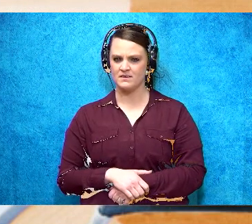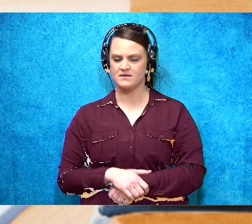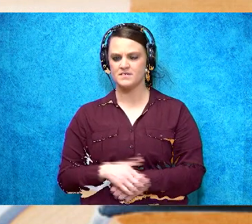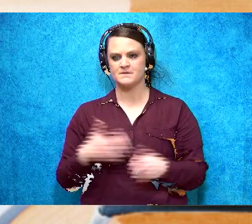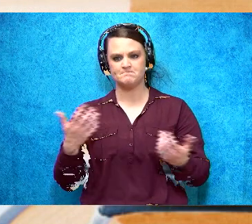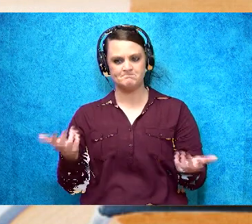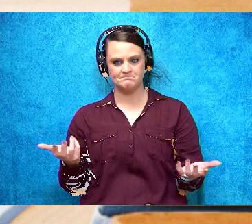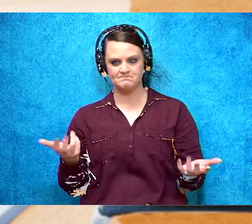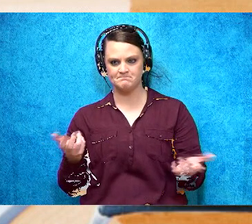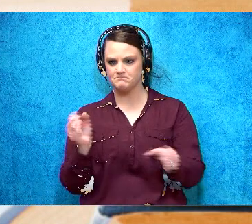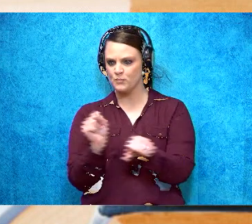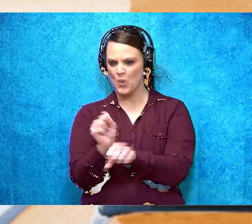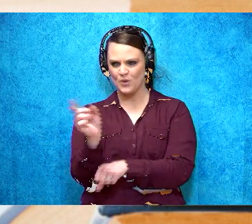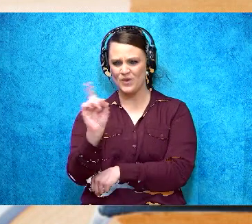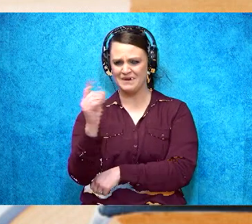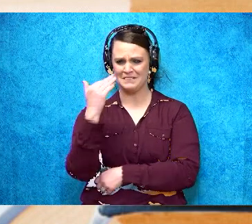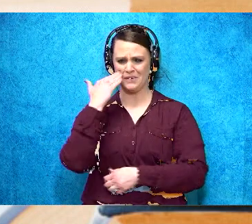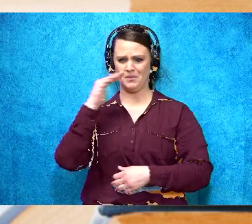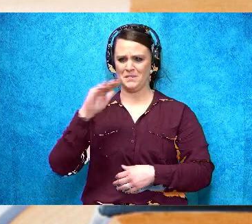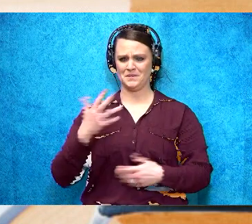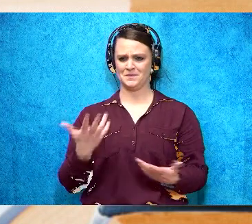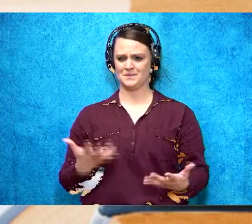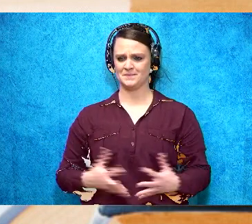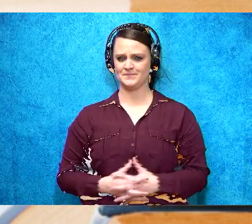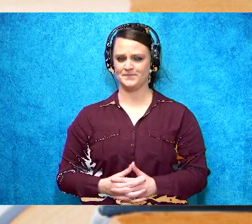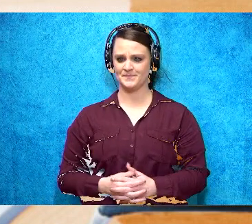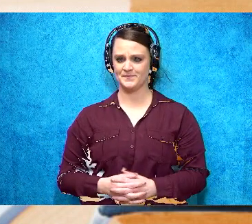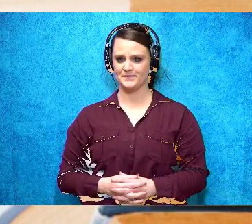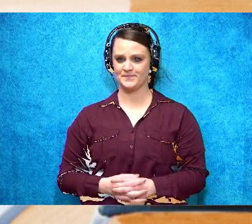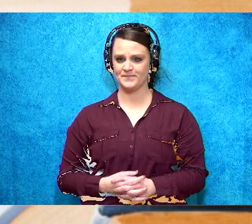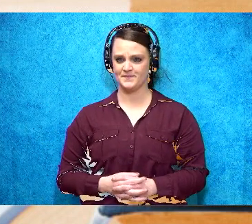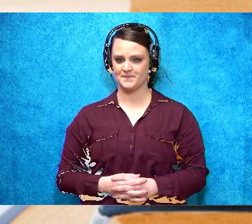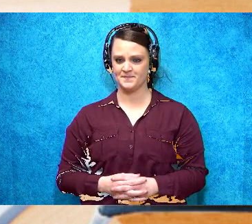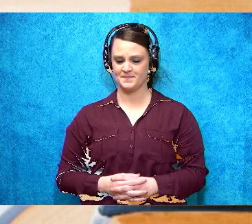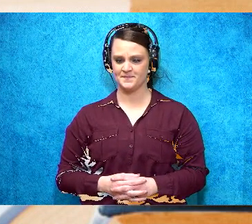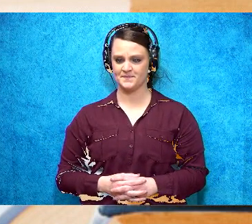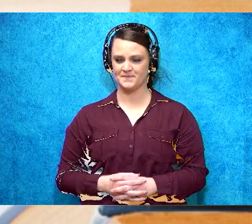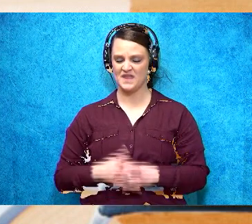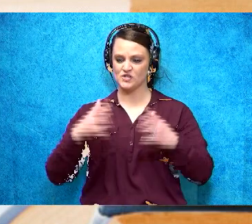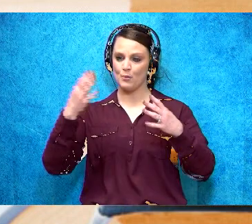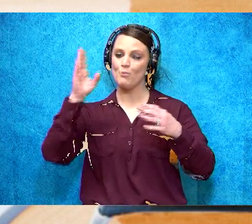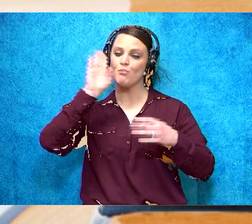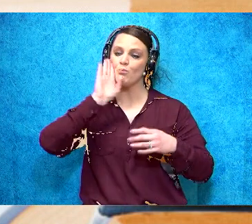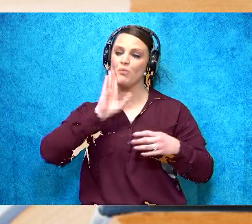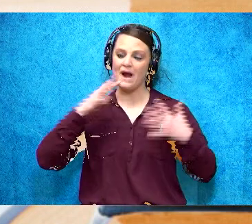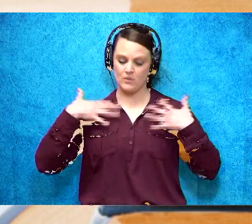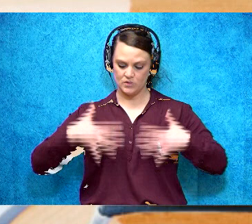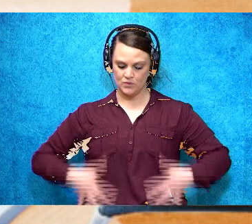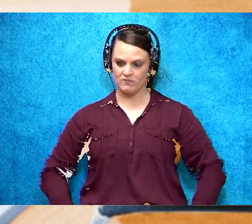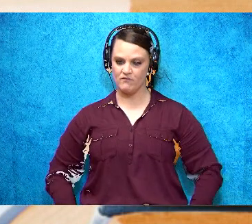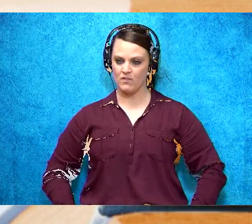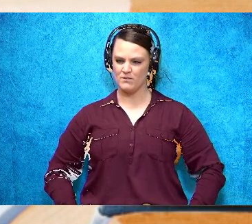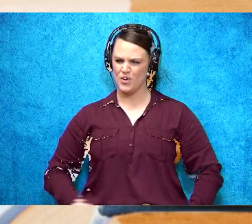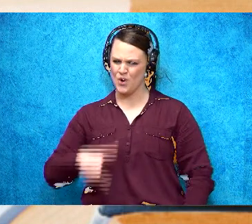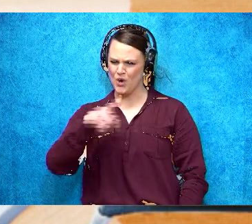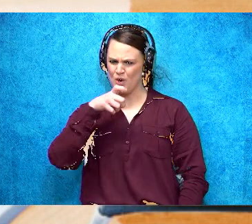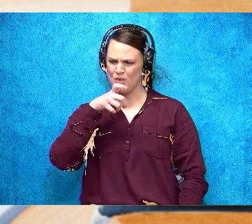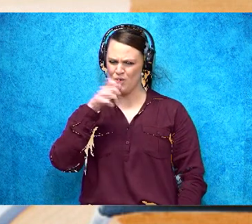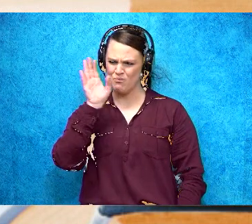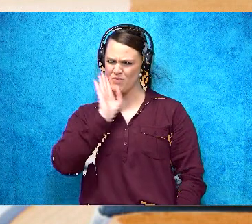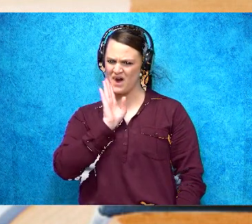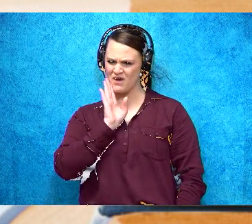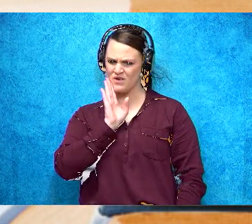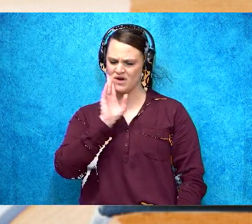Where does she work? I don't know. Gosh, she wears a brown uniform. Who wears a brown uniform?